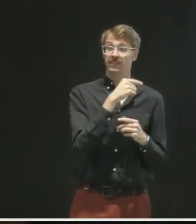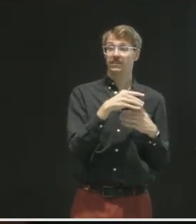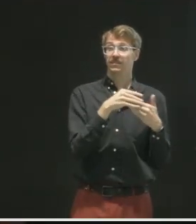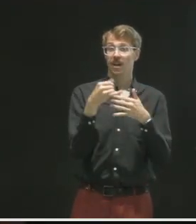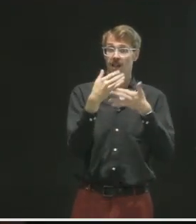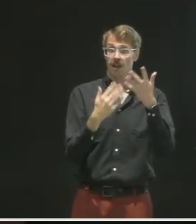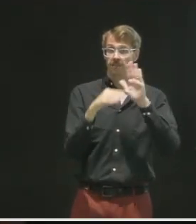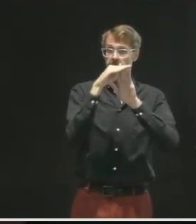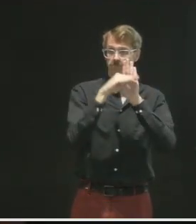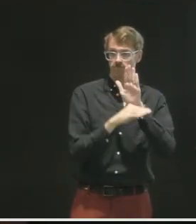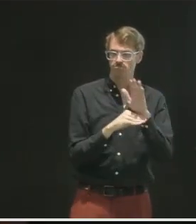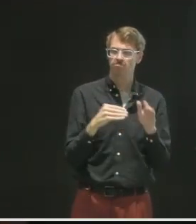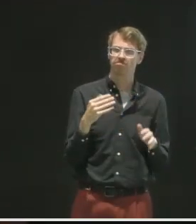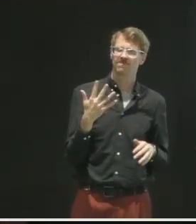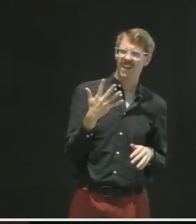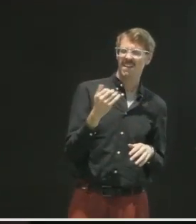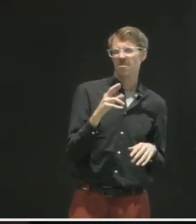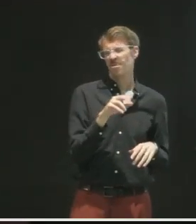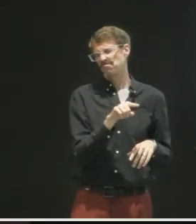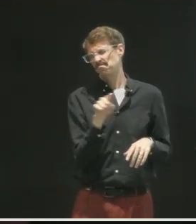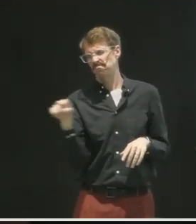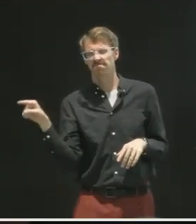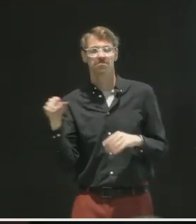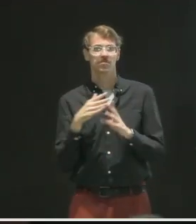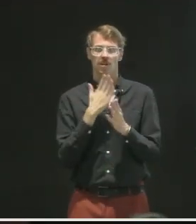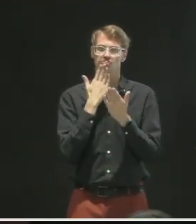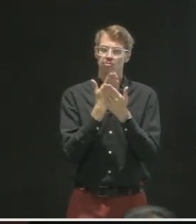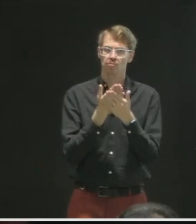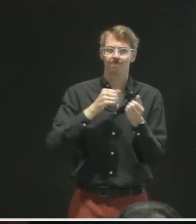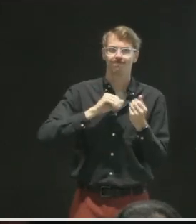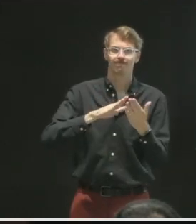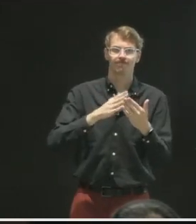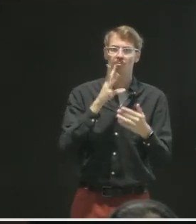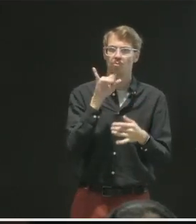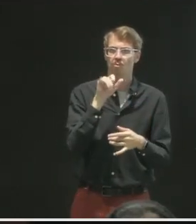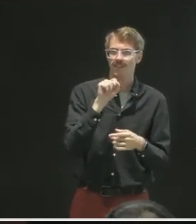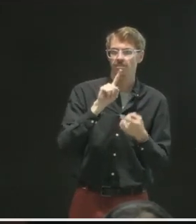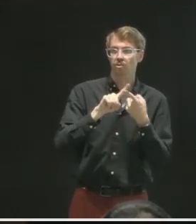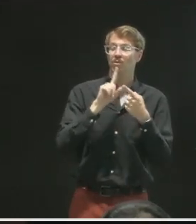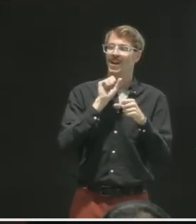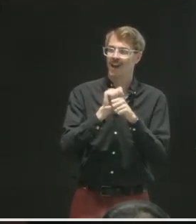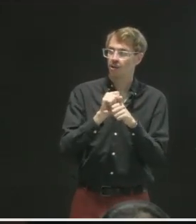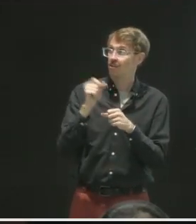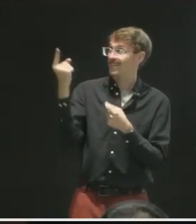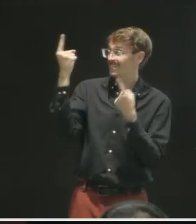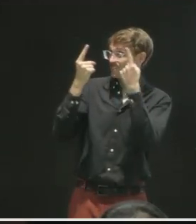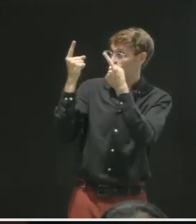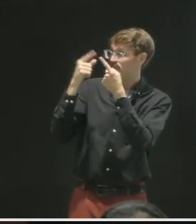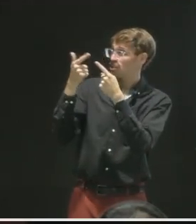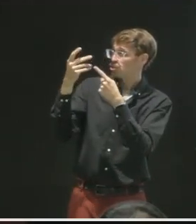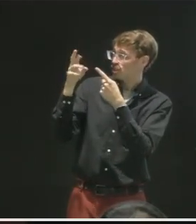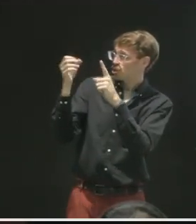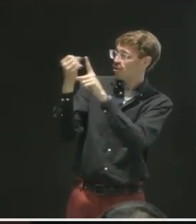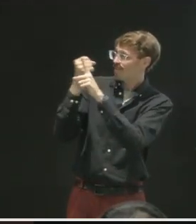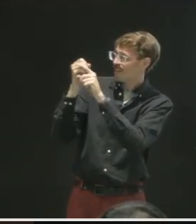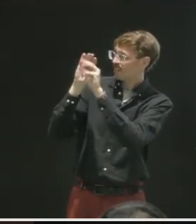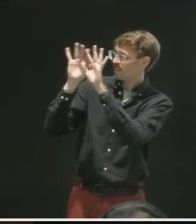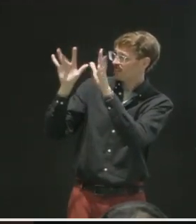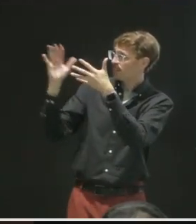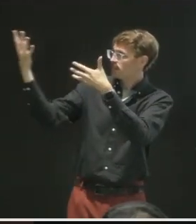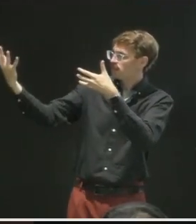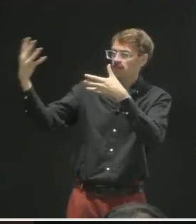in which to actually be able to integrate considerations of gender-based violence